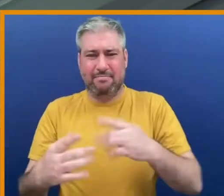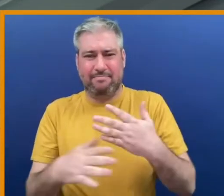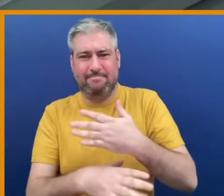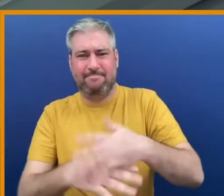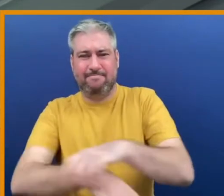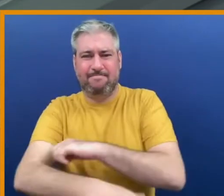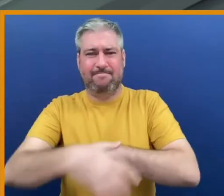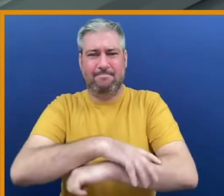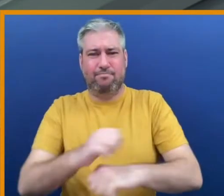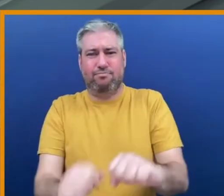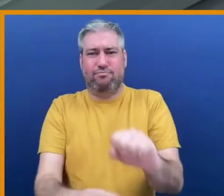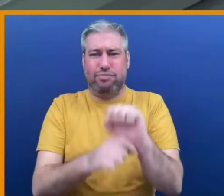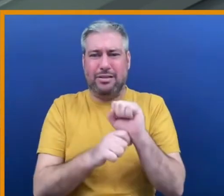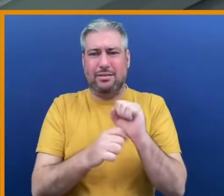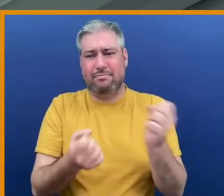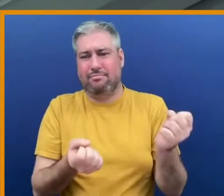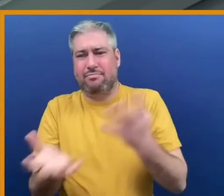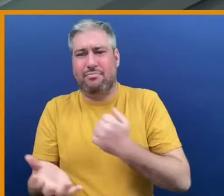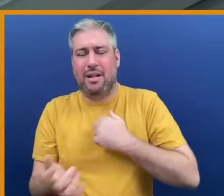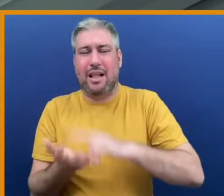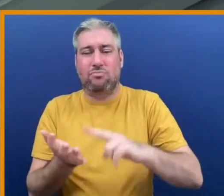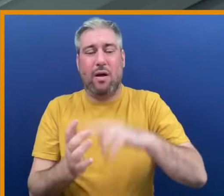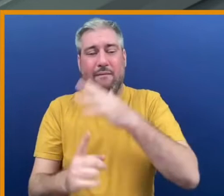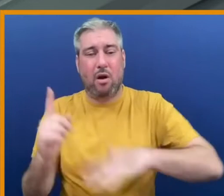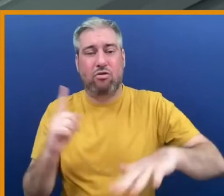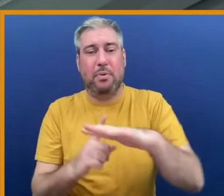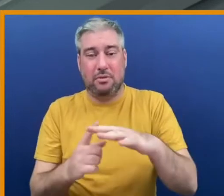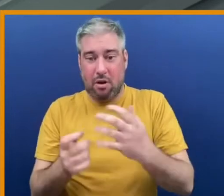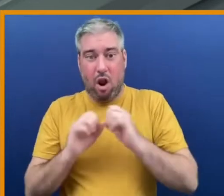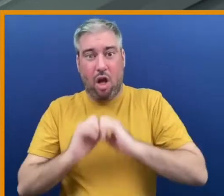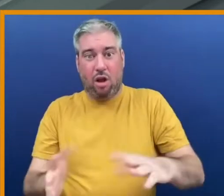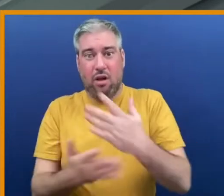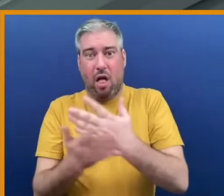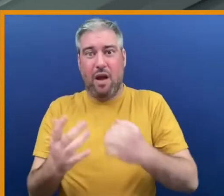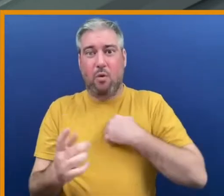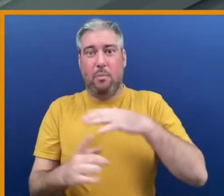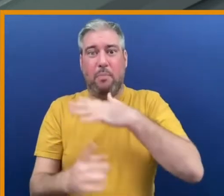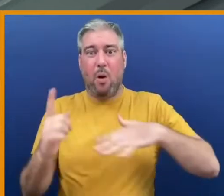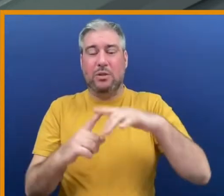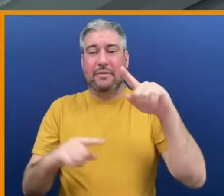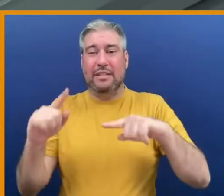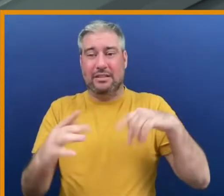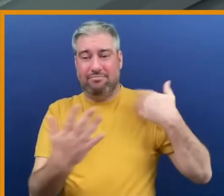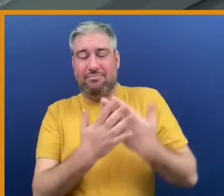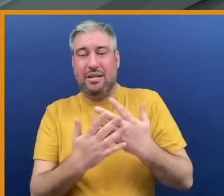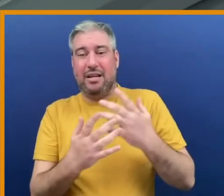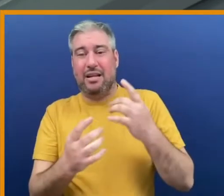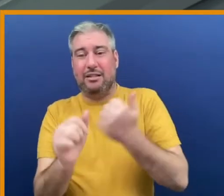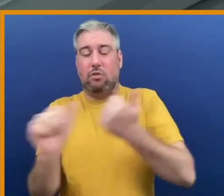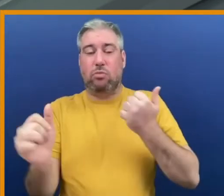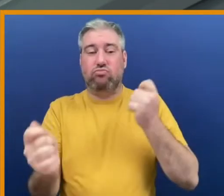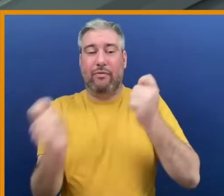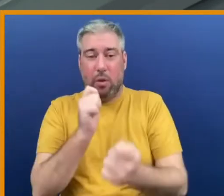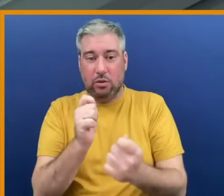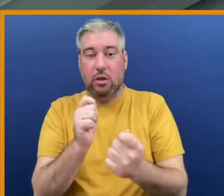Industrial Revolution, and not a single body of water in England is in good overall condition. The UK is fast heading towards being